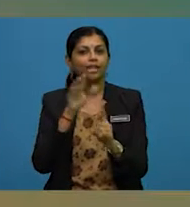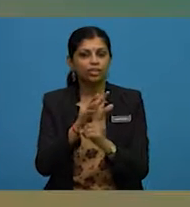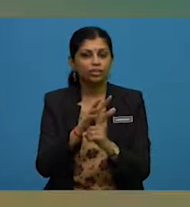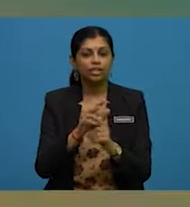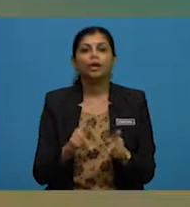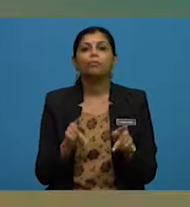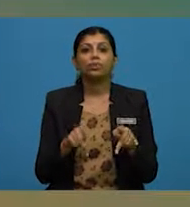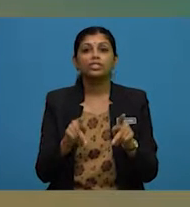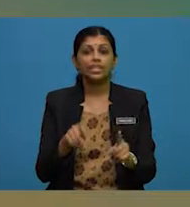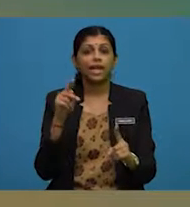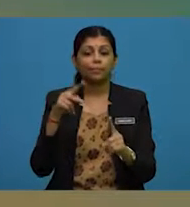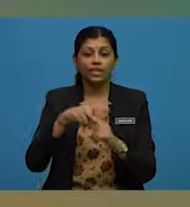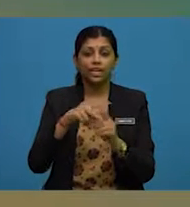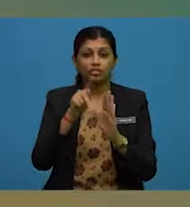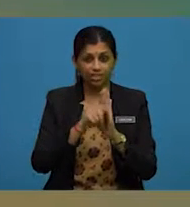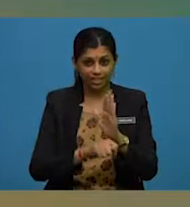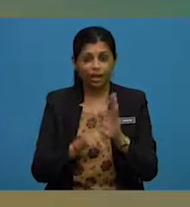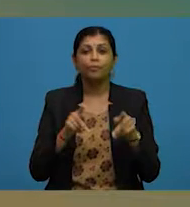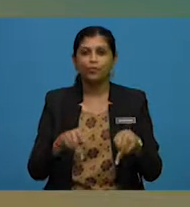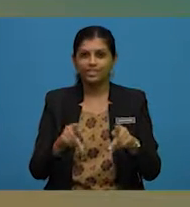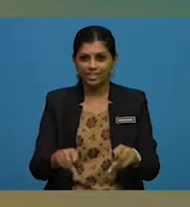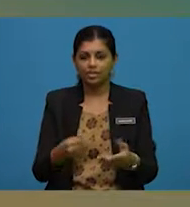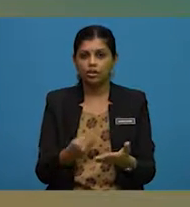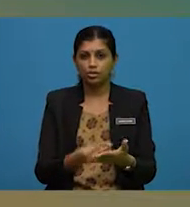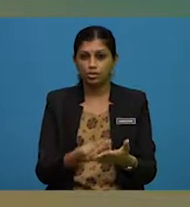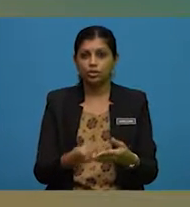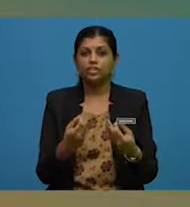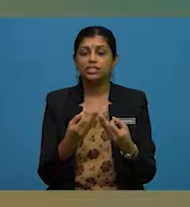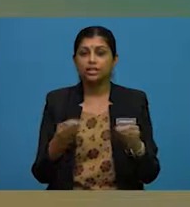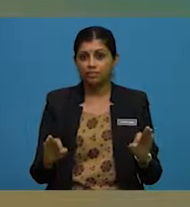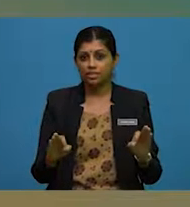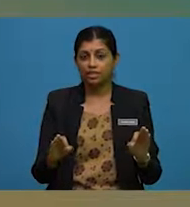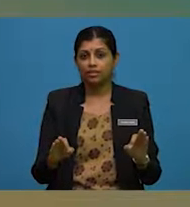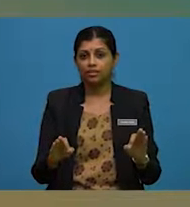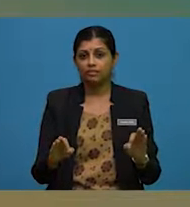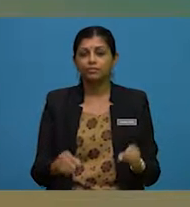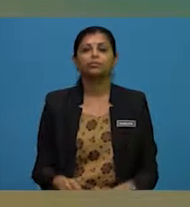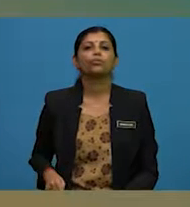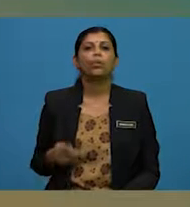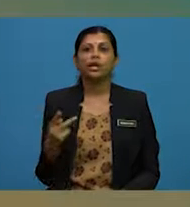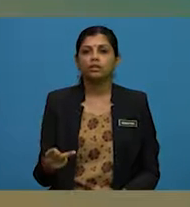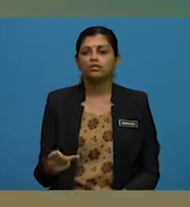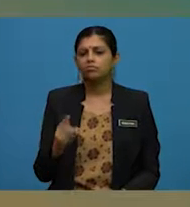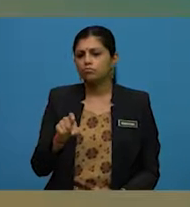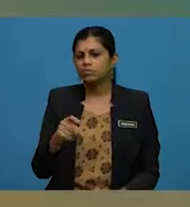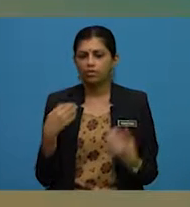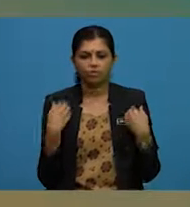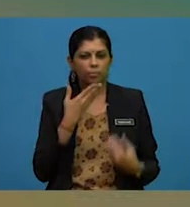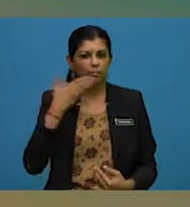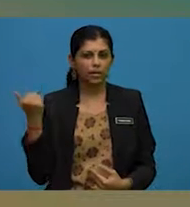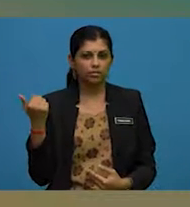process. Scholarship providers want to ensure that only the best and